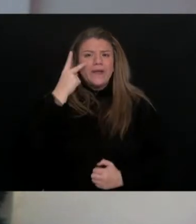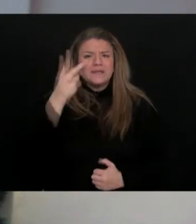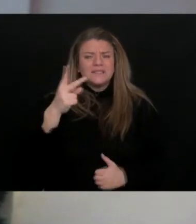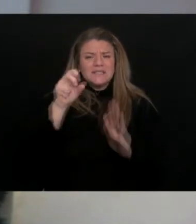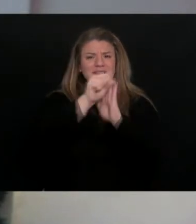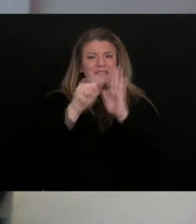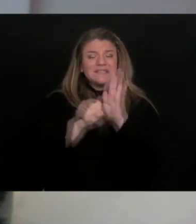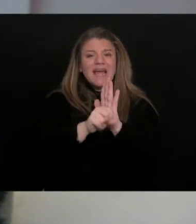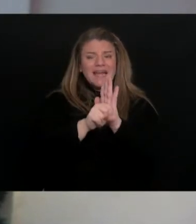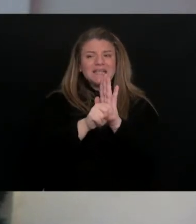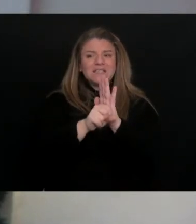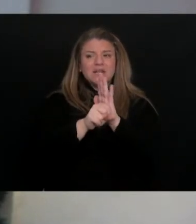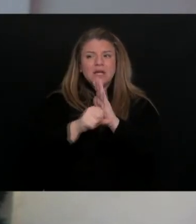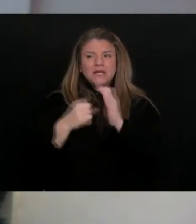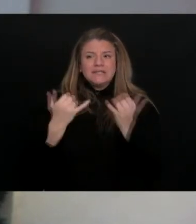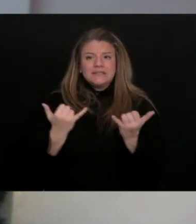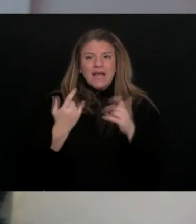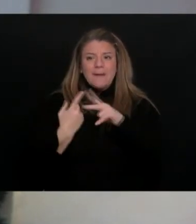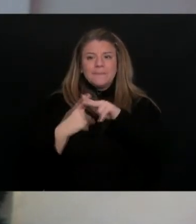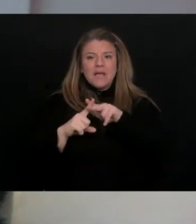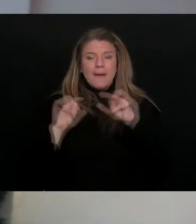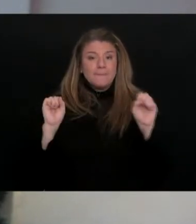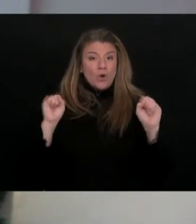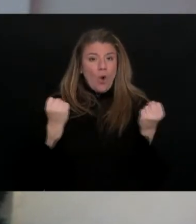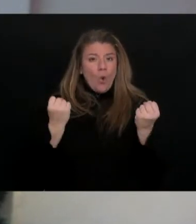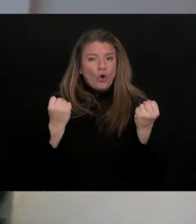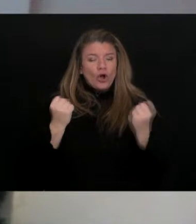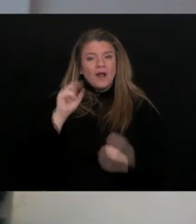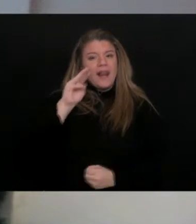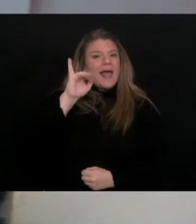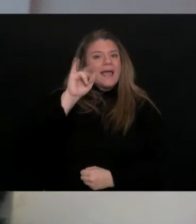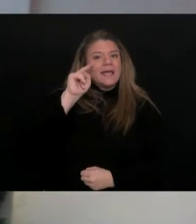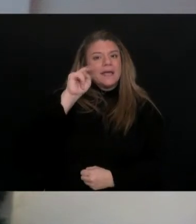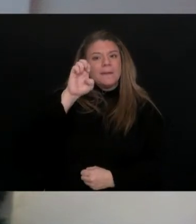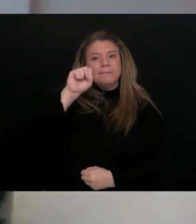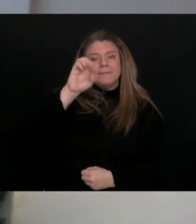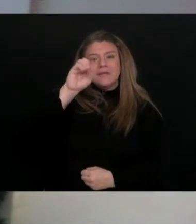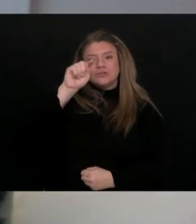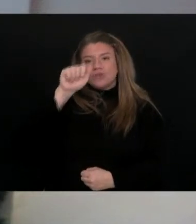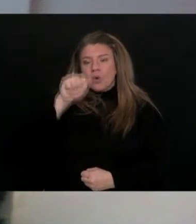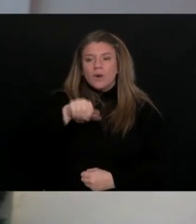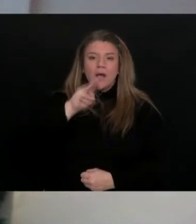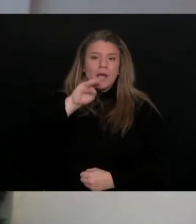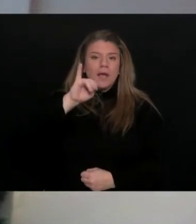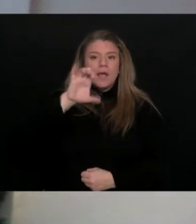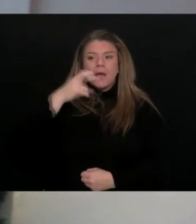are becoming colder, like Minnesota and Michigan